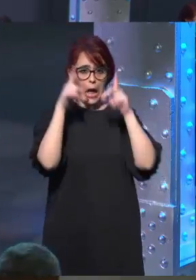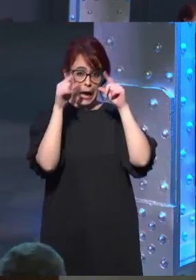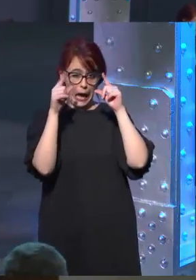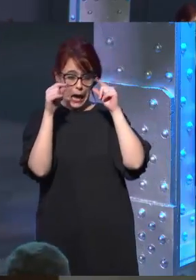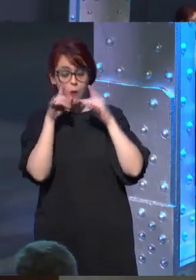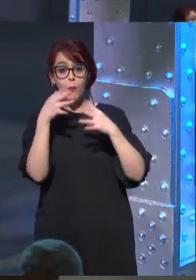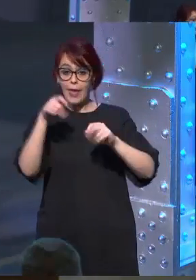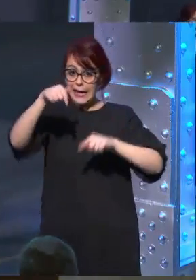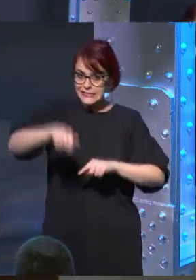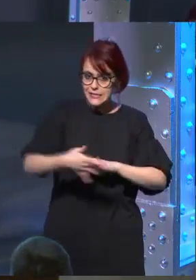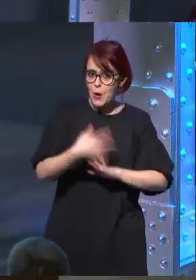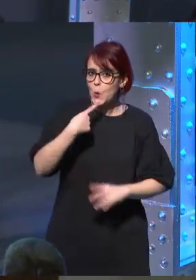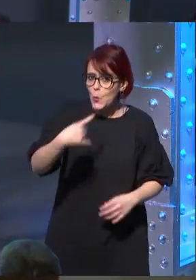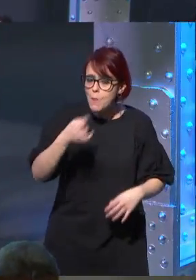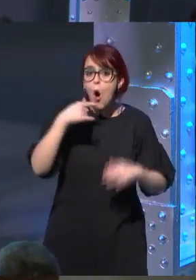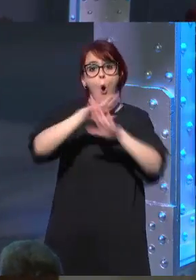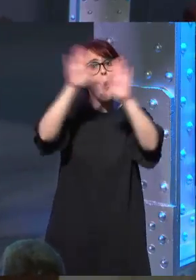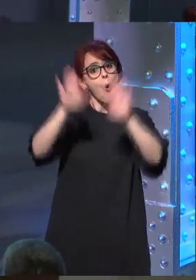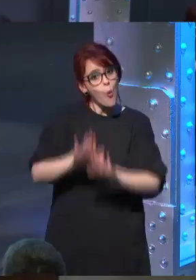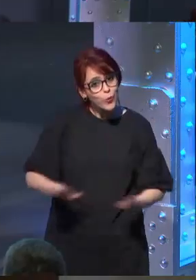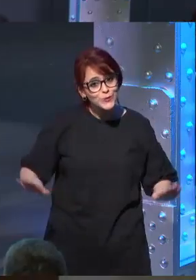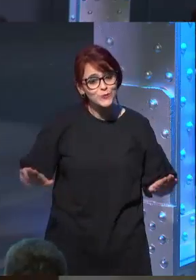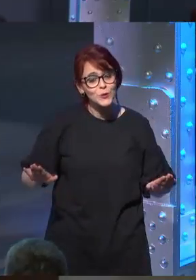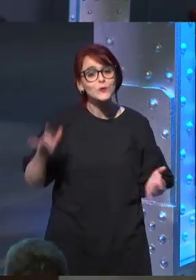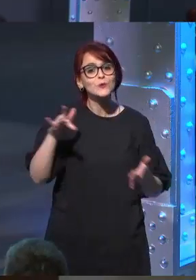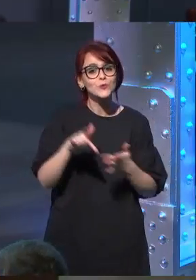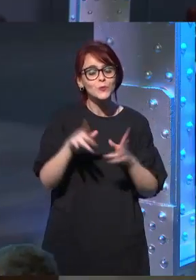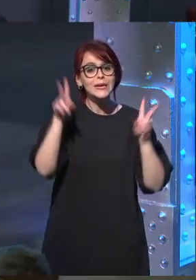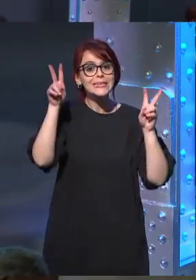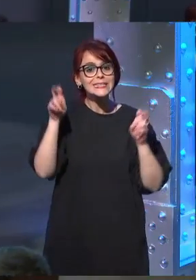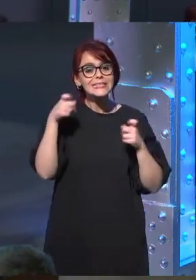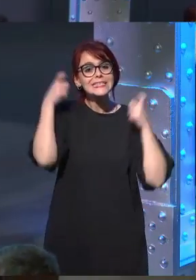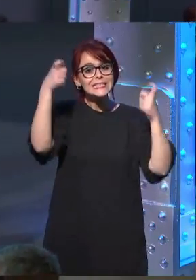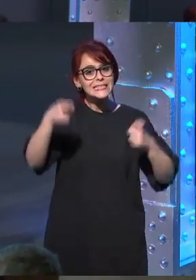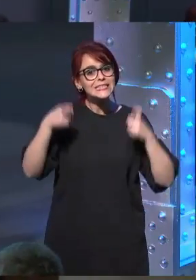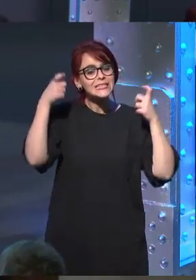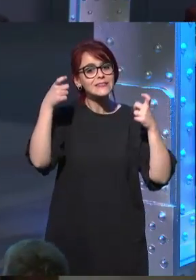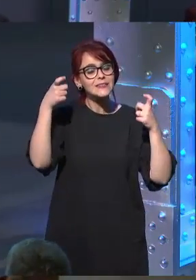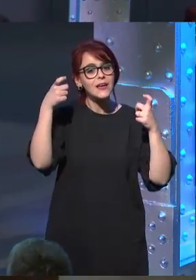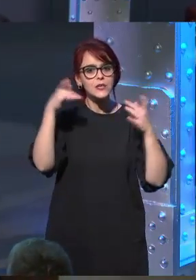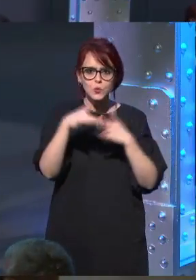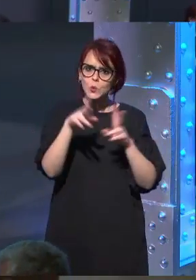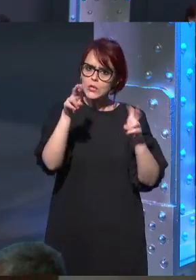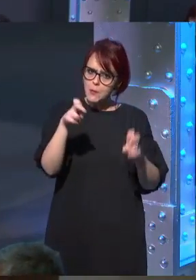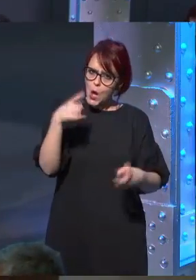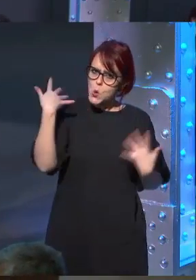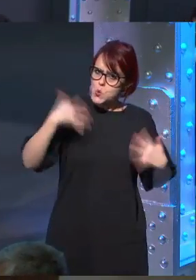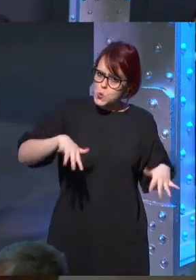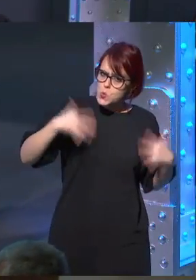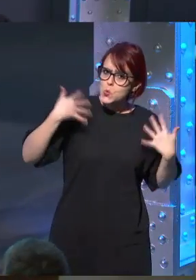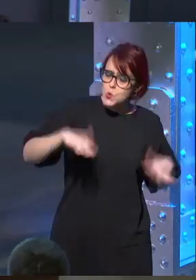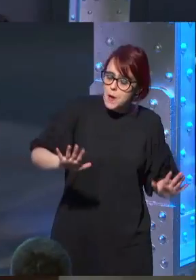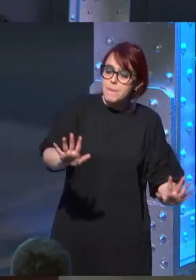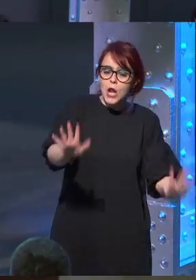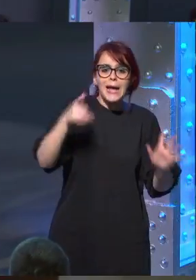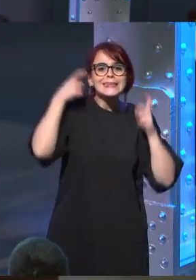was saying that previous panel was the most difficult one for the nap time because this is the most difficult one because it's the last one, and it's a